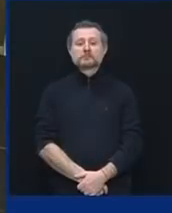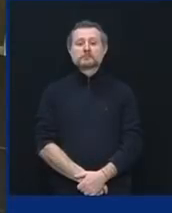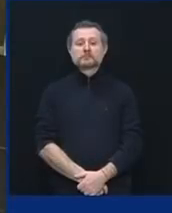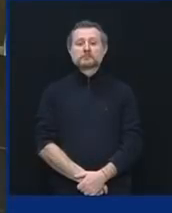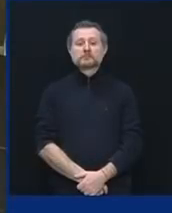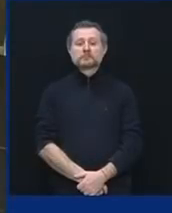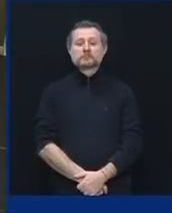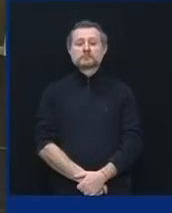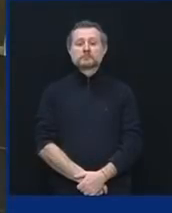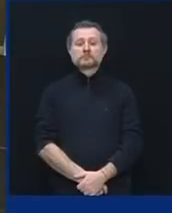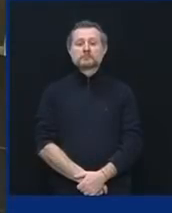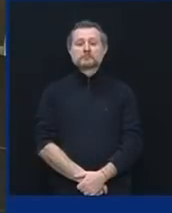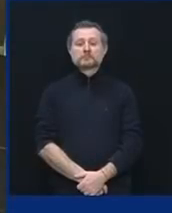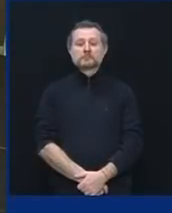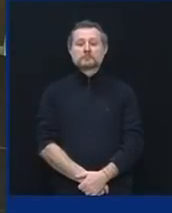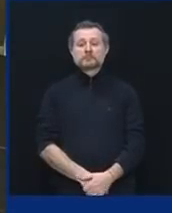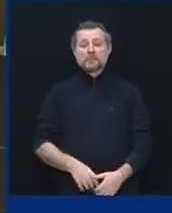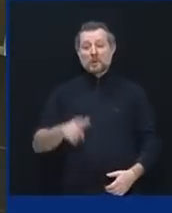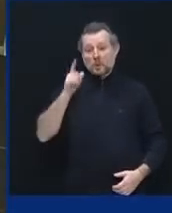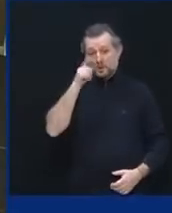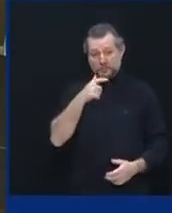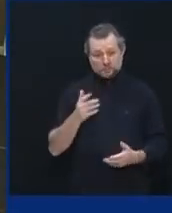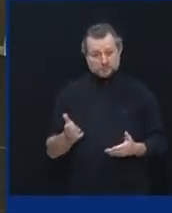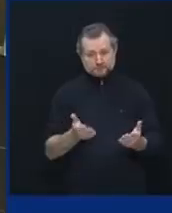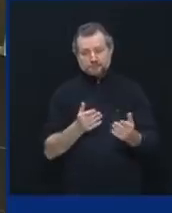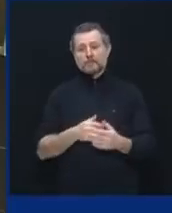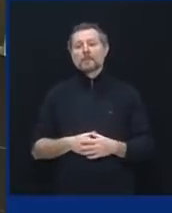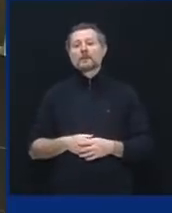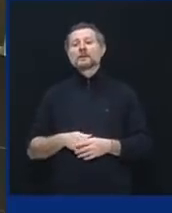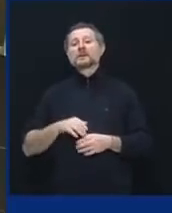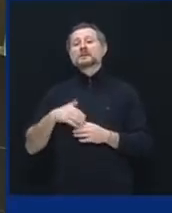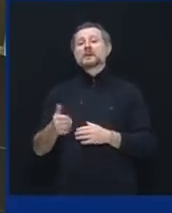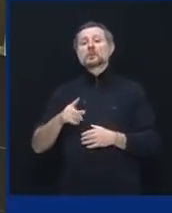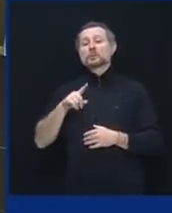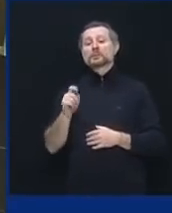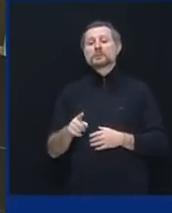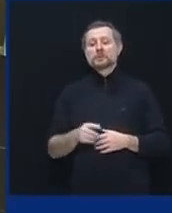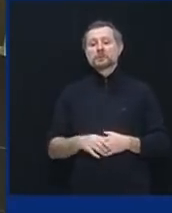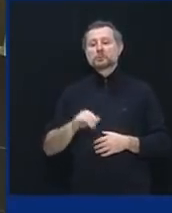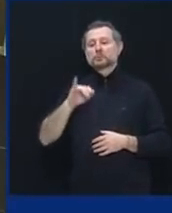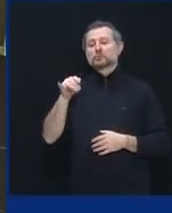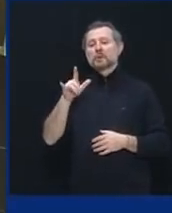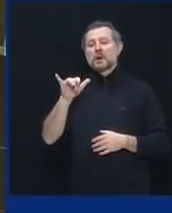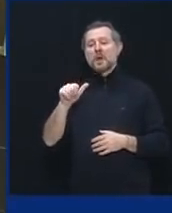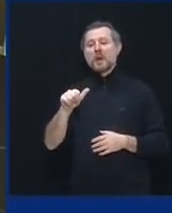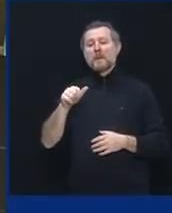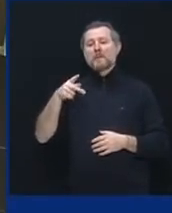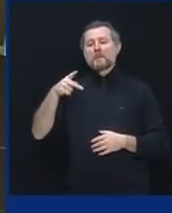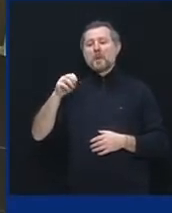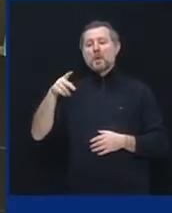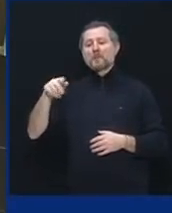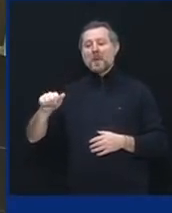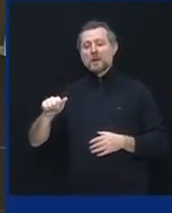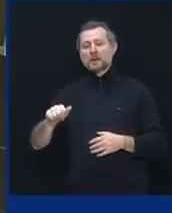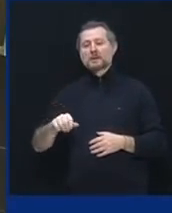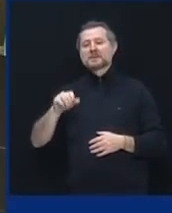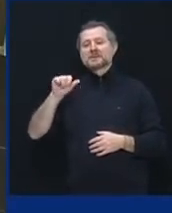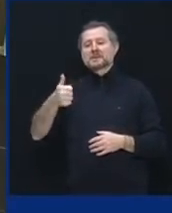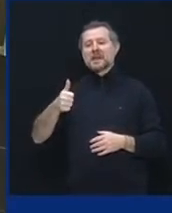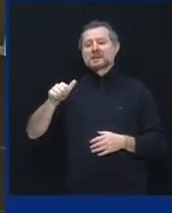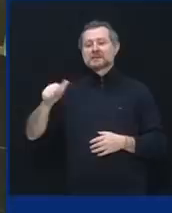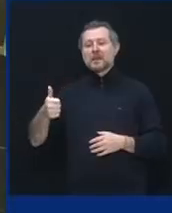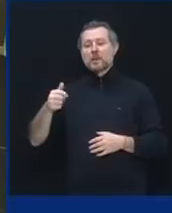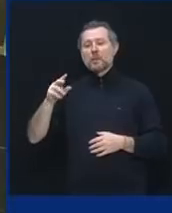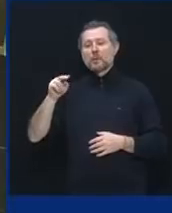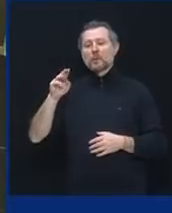Next question, operator. Governor, your next question comes from Julia Papa of 1010 Wins. Juliet, your line